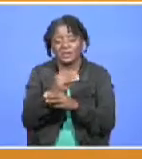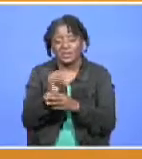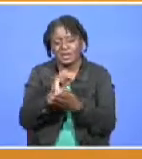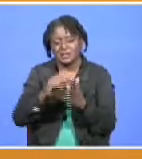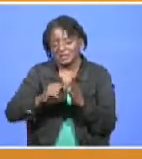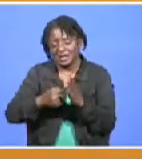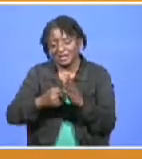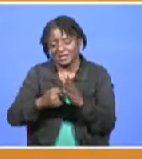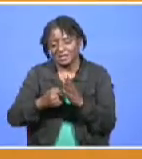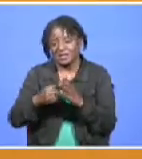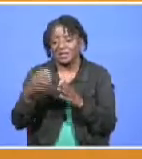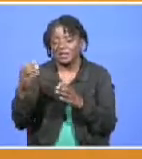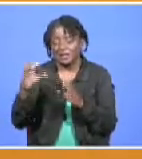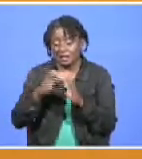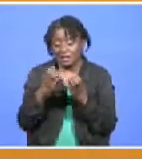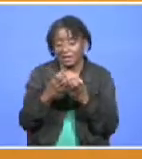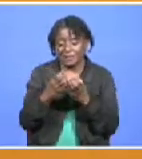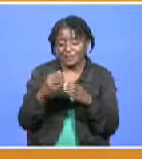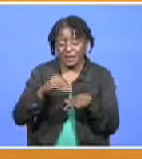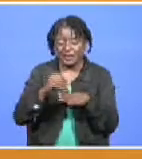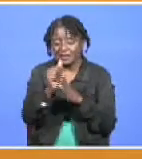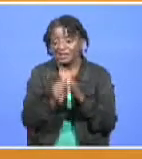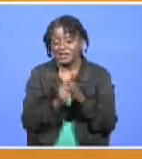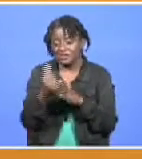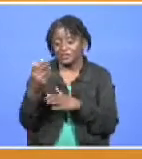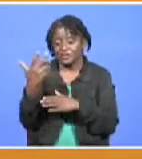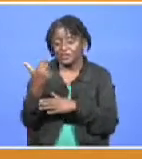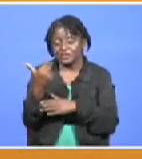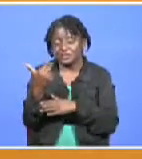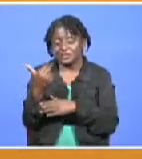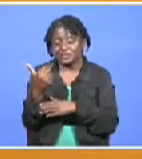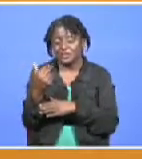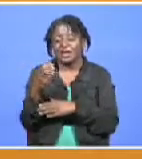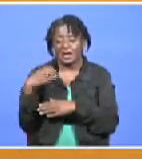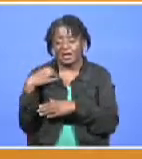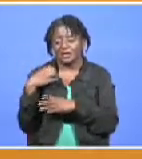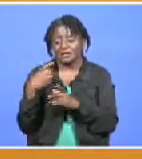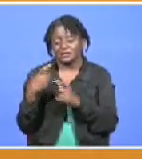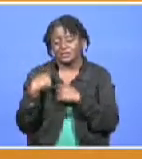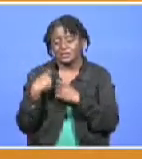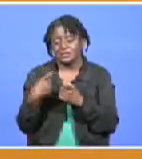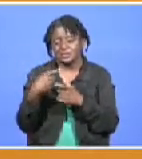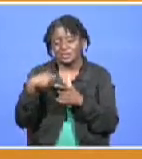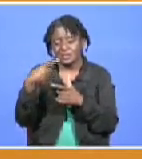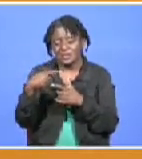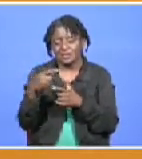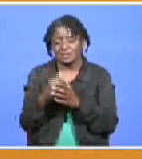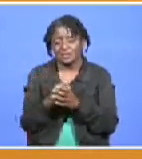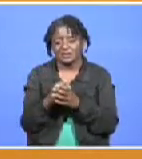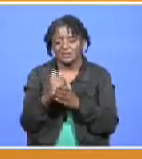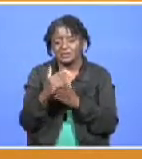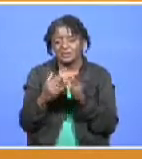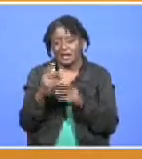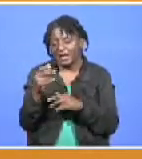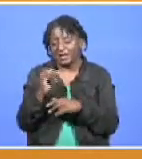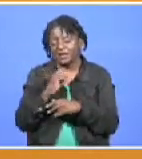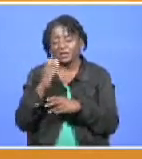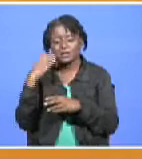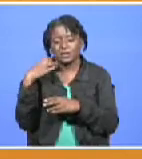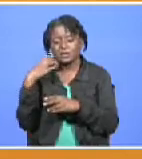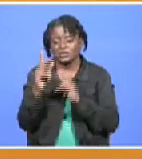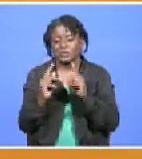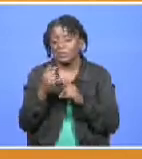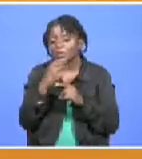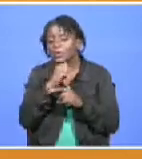about 18, and I coached from there. You know, fellas say, well, he older than you. I say, I coach fellas older than me. Doesn't matter, you